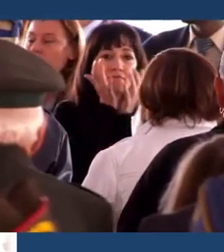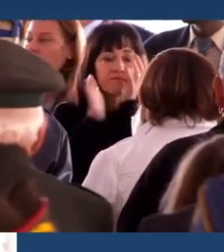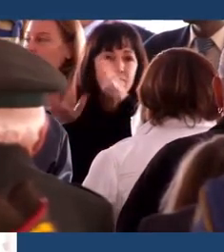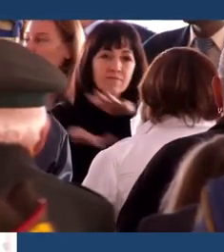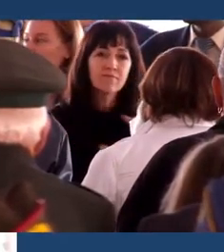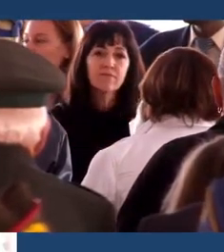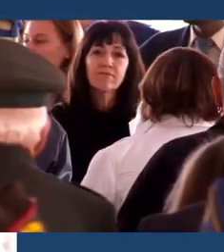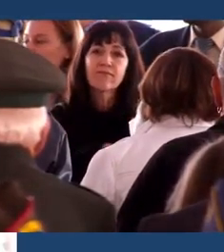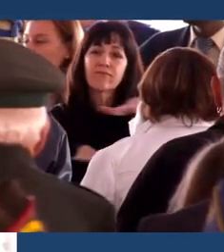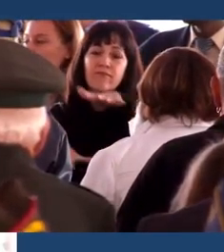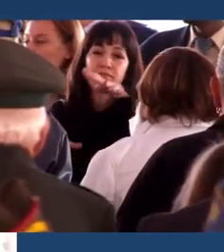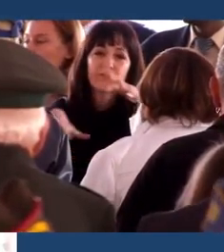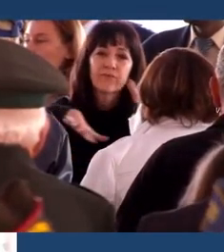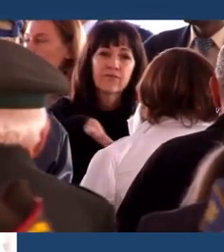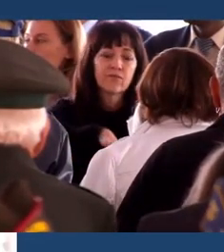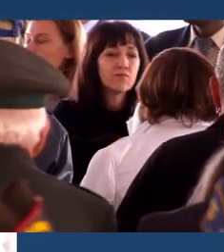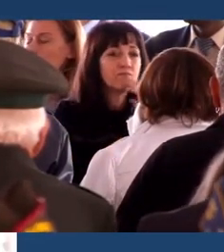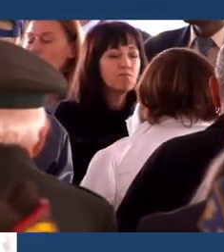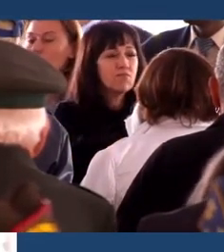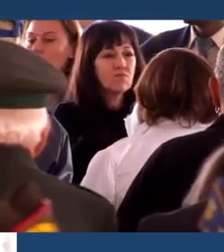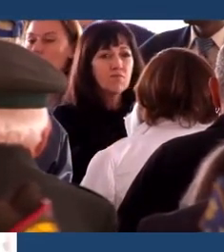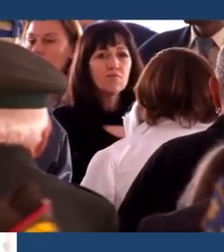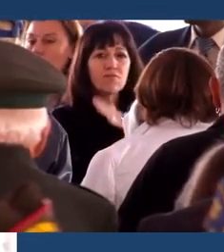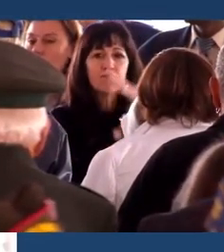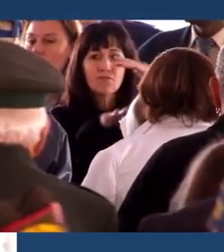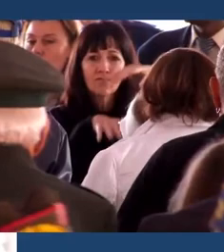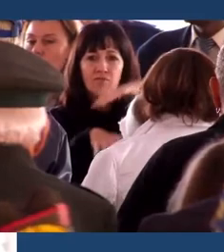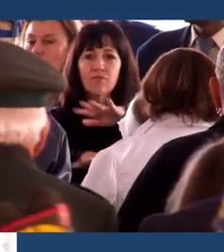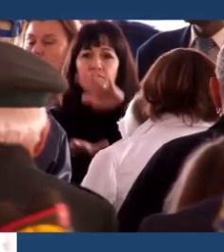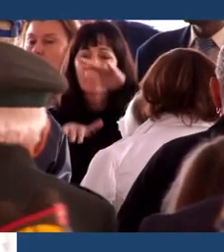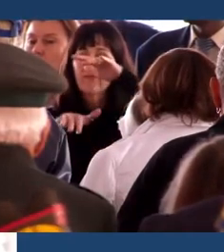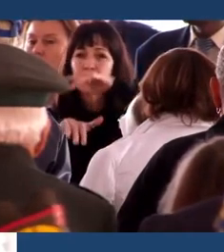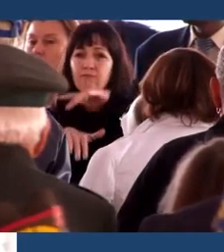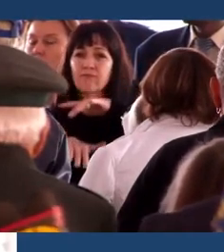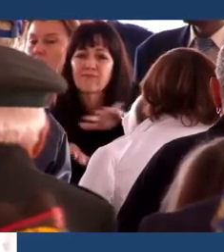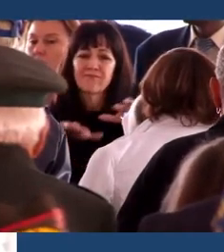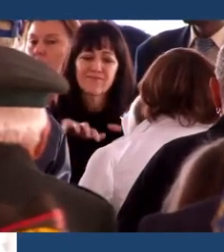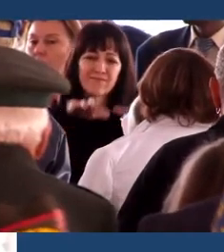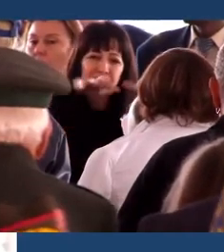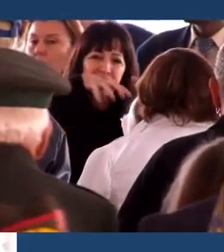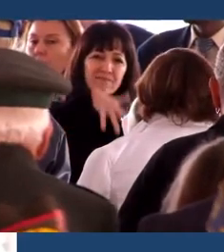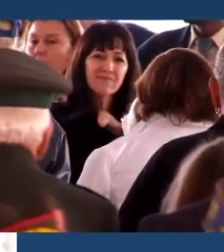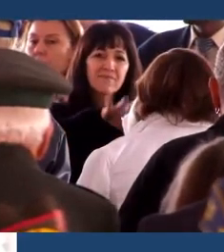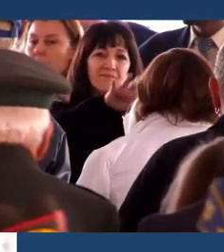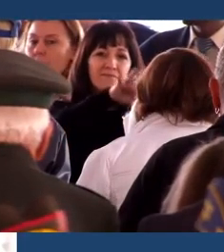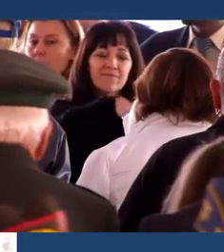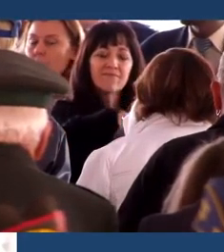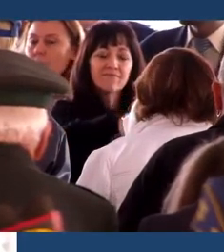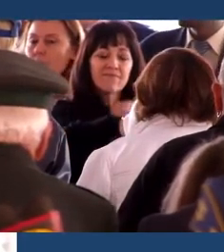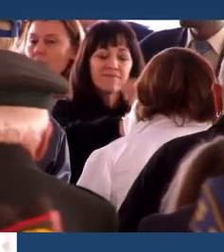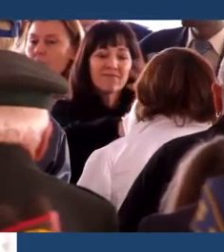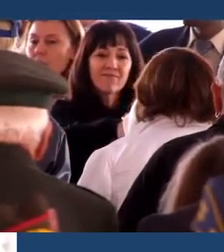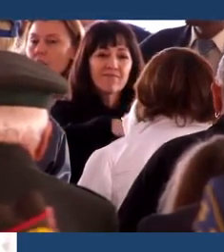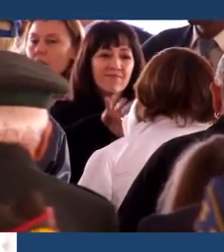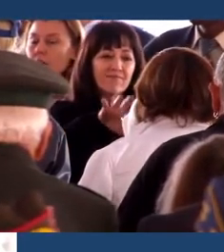the prairies, to the ocean, wide with